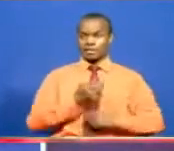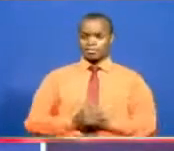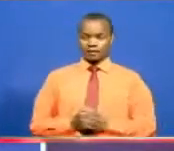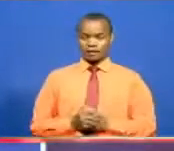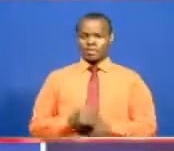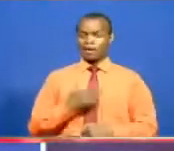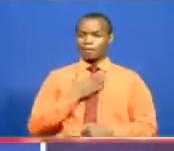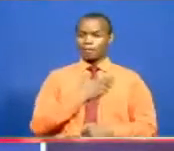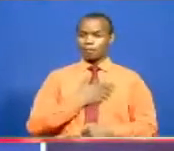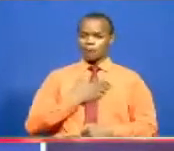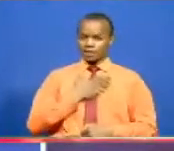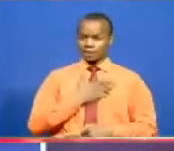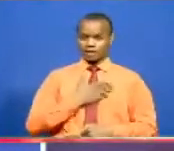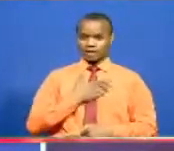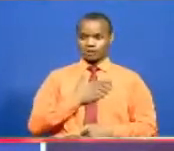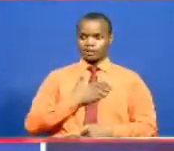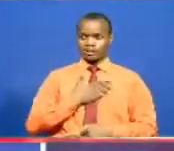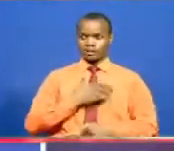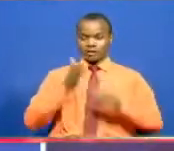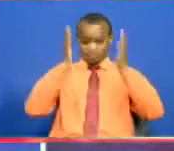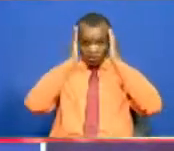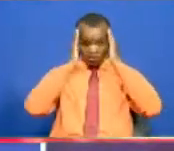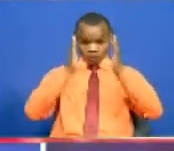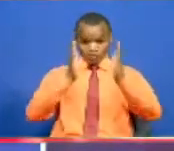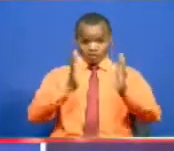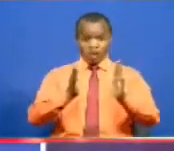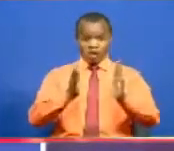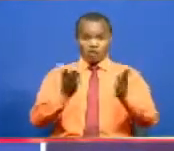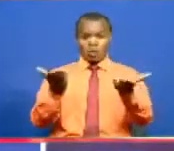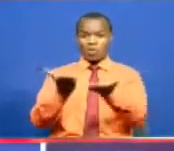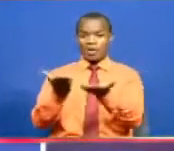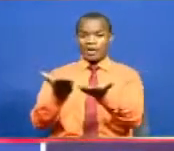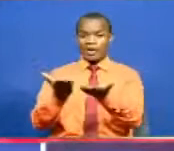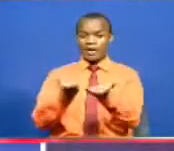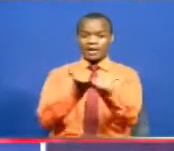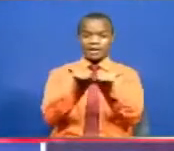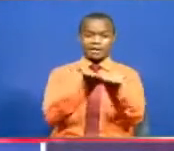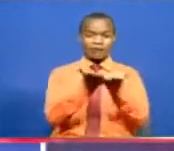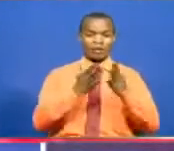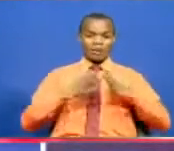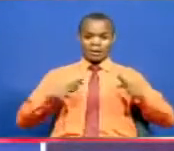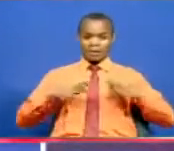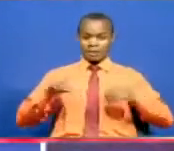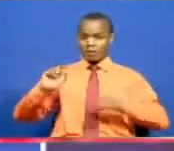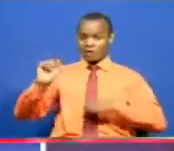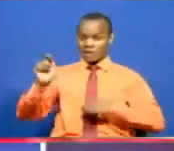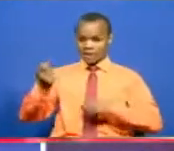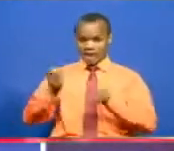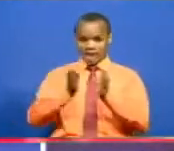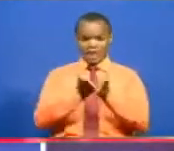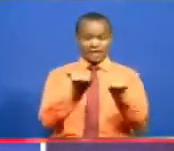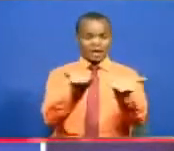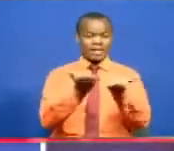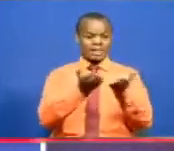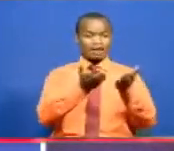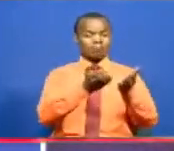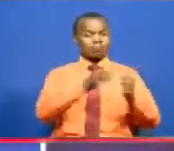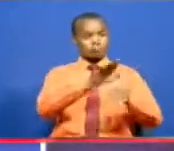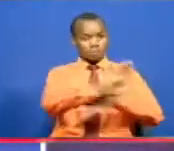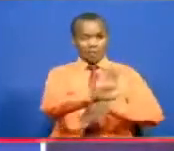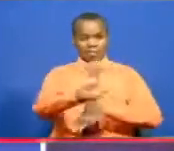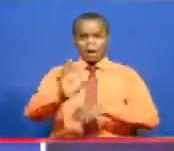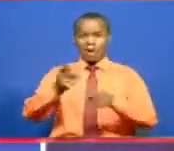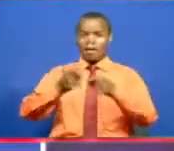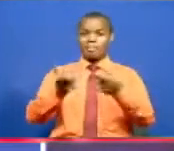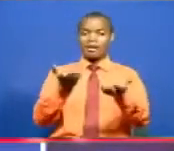Please let us refocus our priorities on the people of Kenya and their needs, not the needs of leaders as